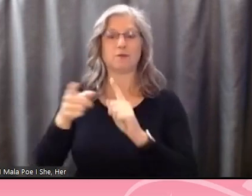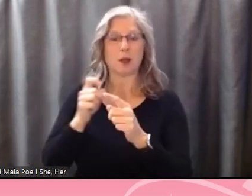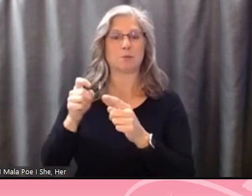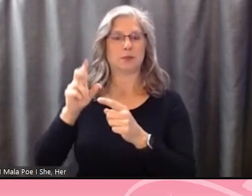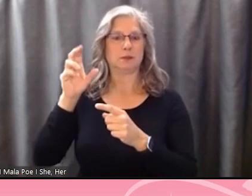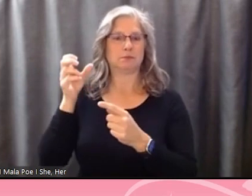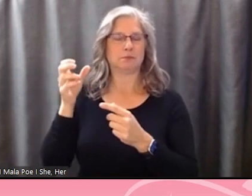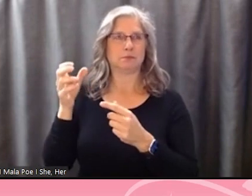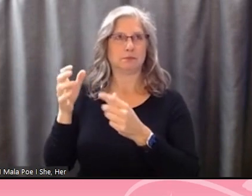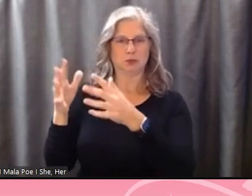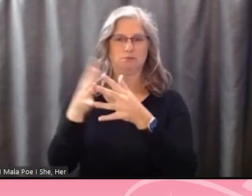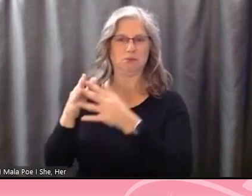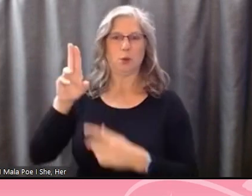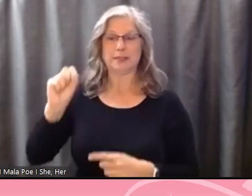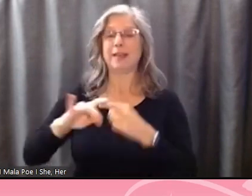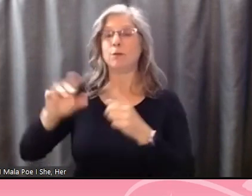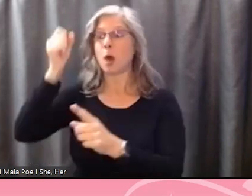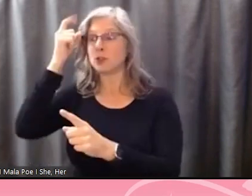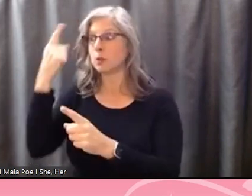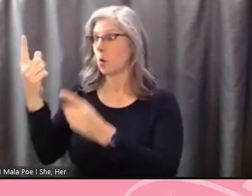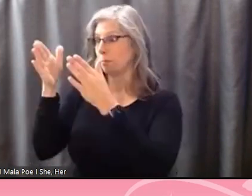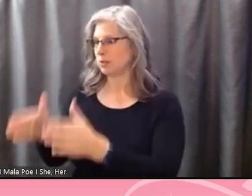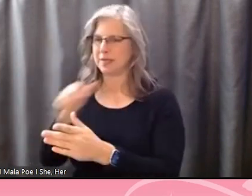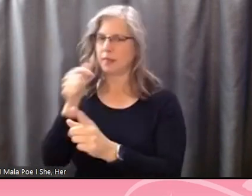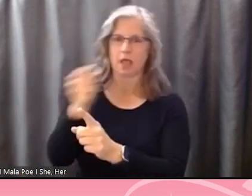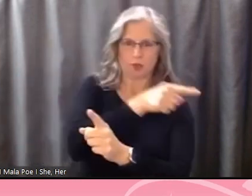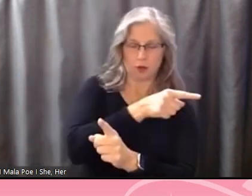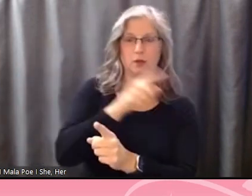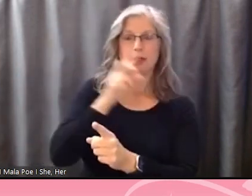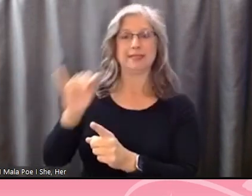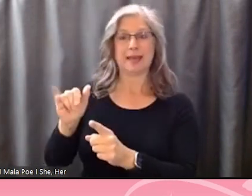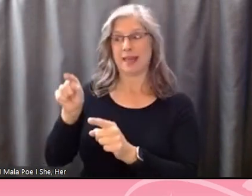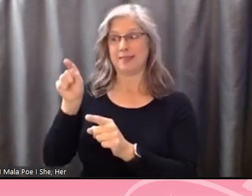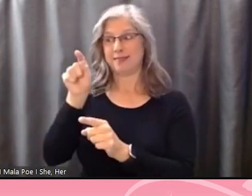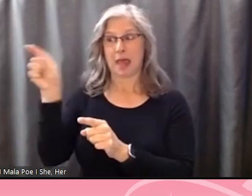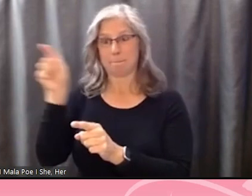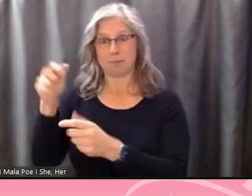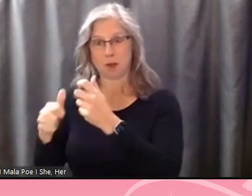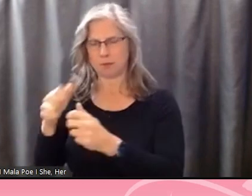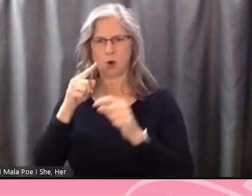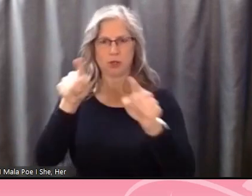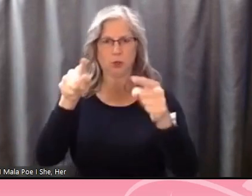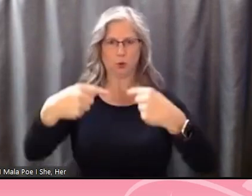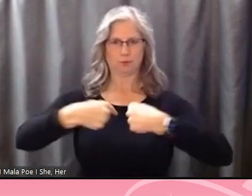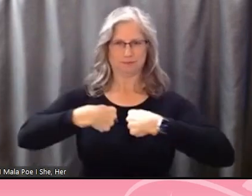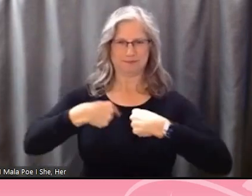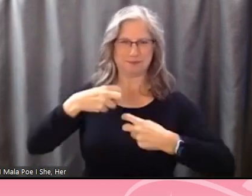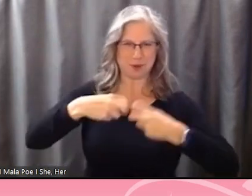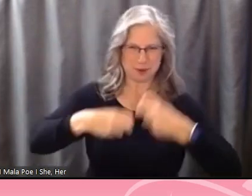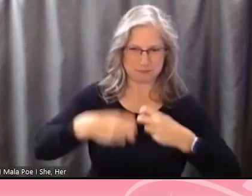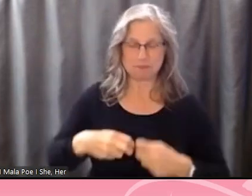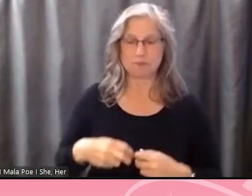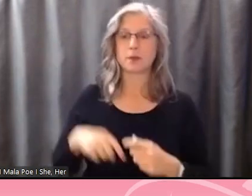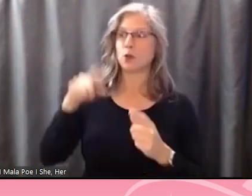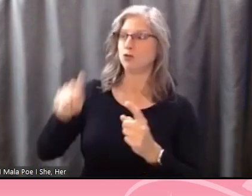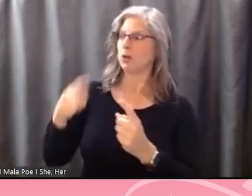easily understood one person but not the other, is that a them problem or a you problem? Should